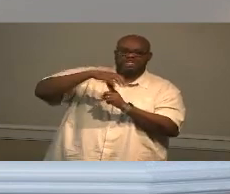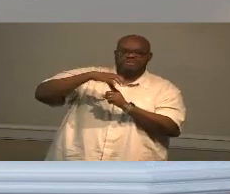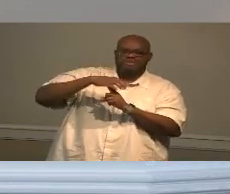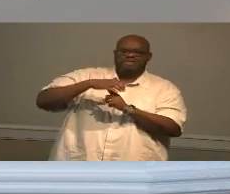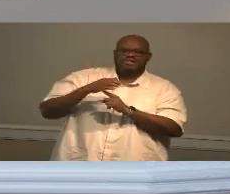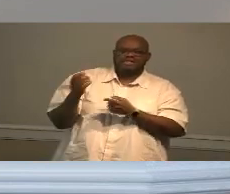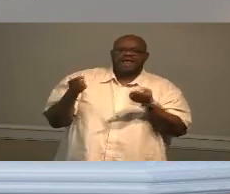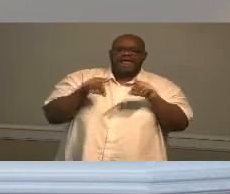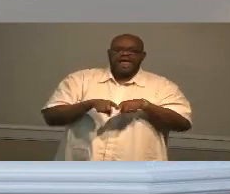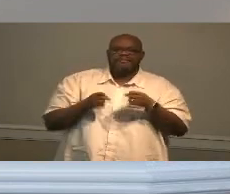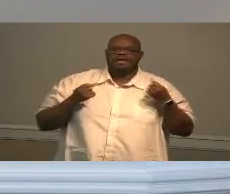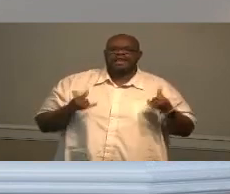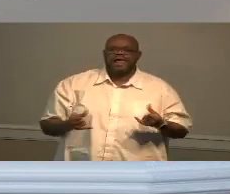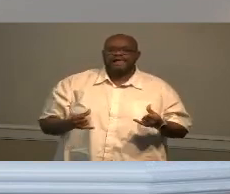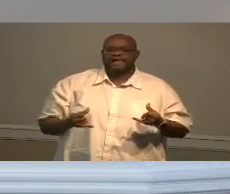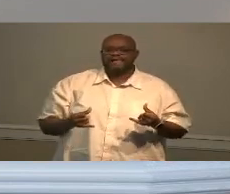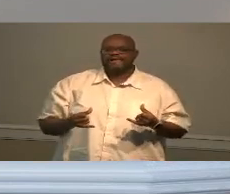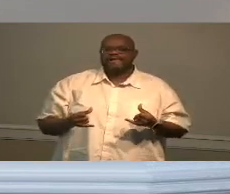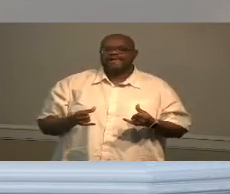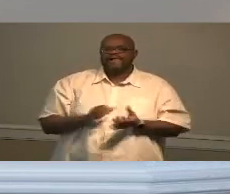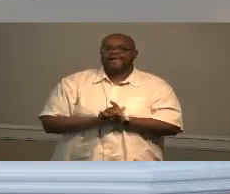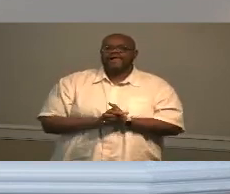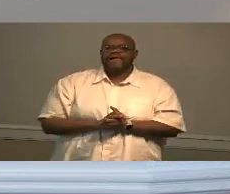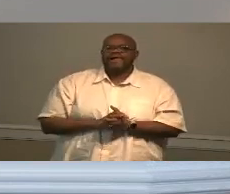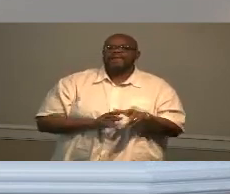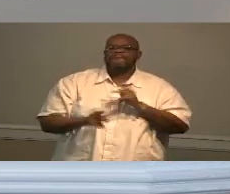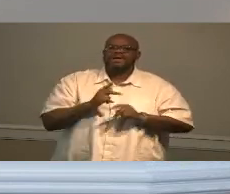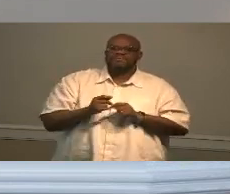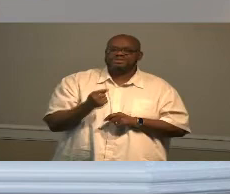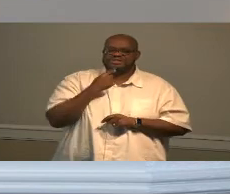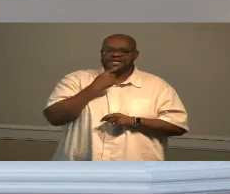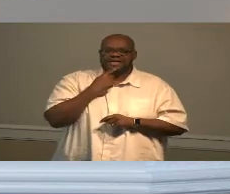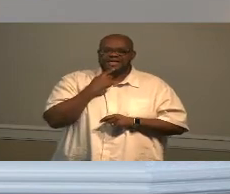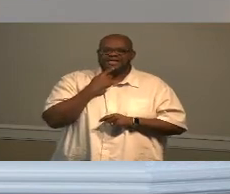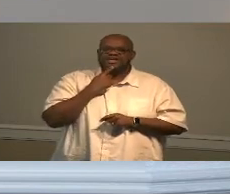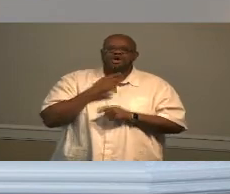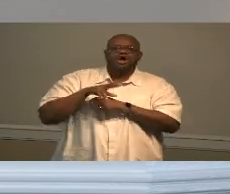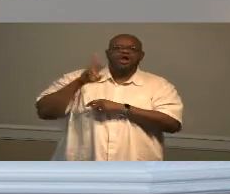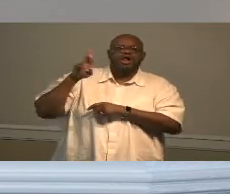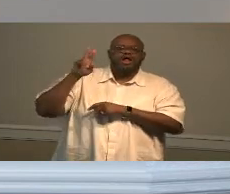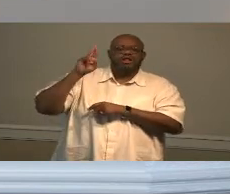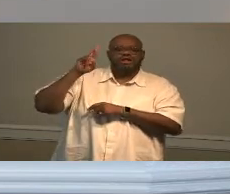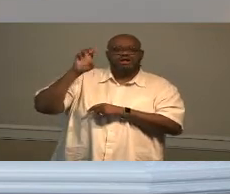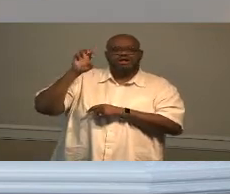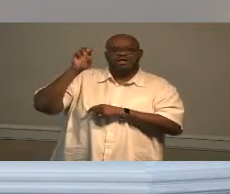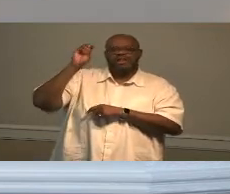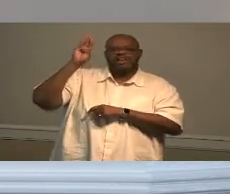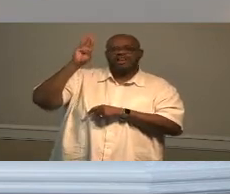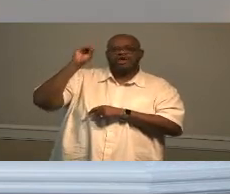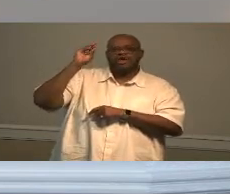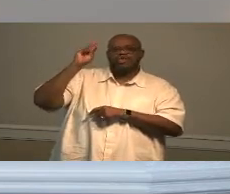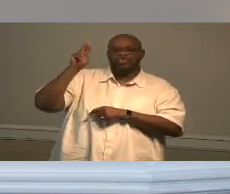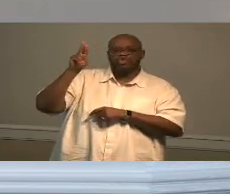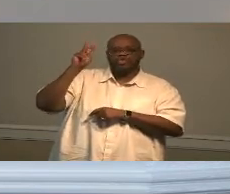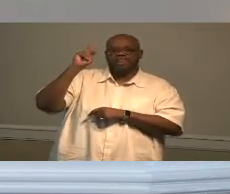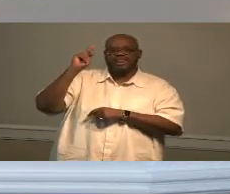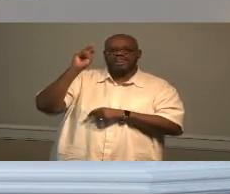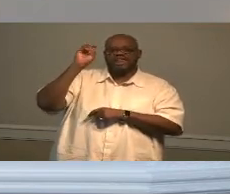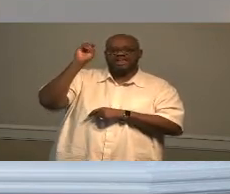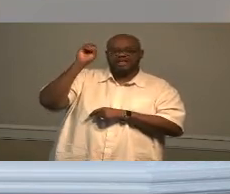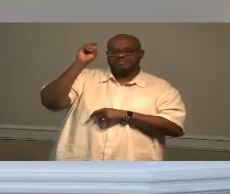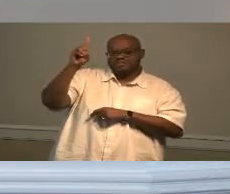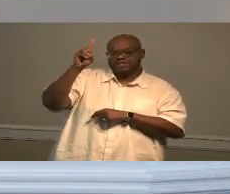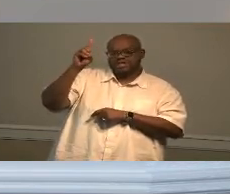need to what commentators would call a rebound. You got to get a rebound. Even when you take a shot, you need a